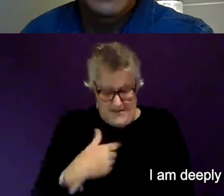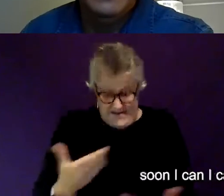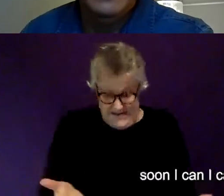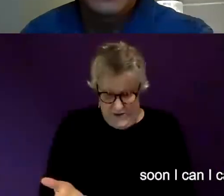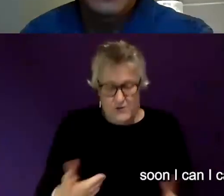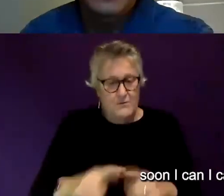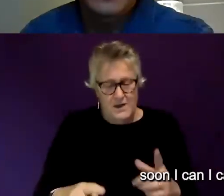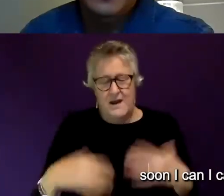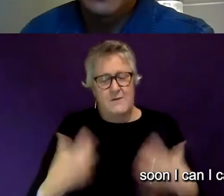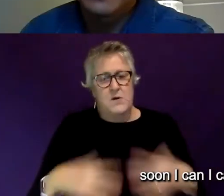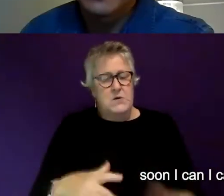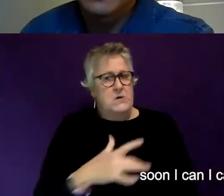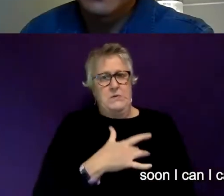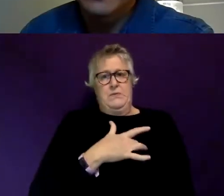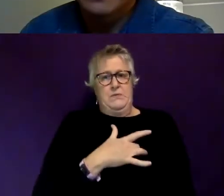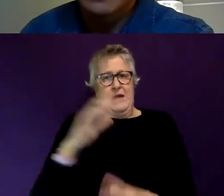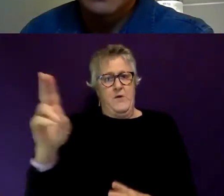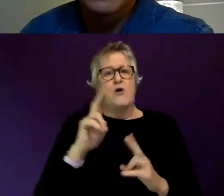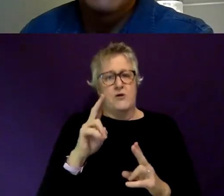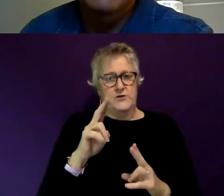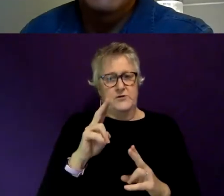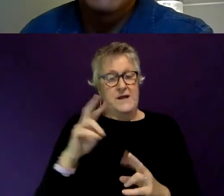soon I can become mayor come December.